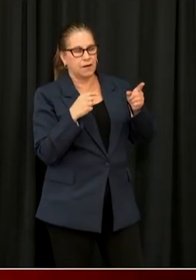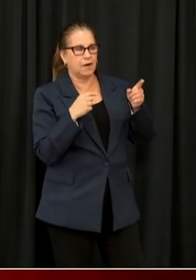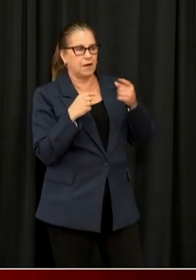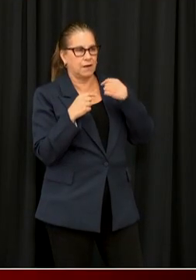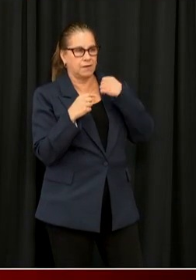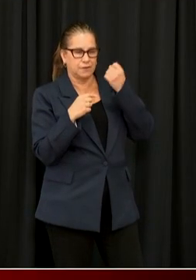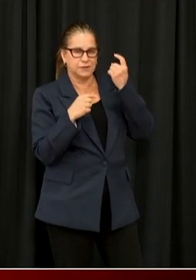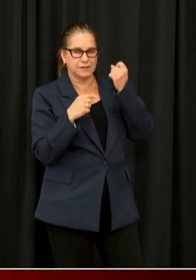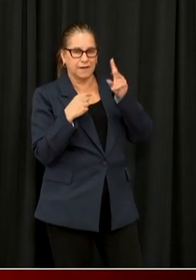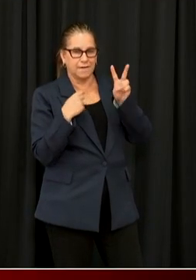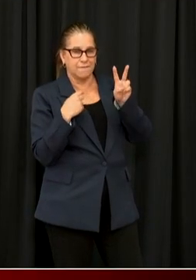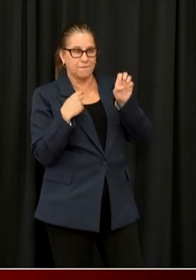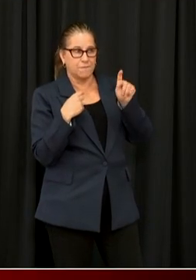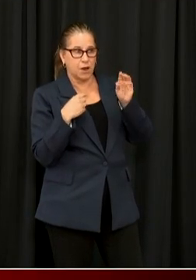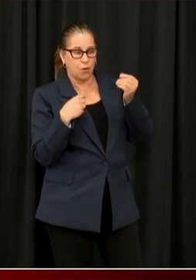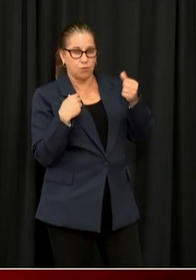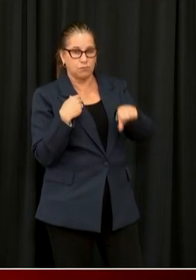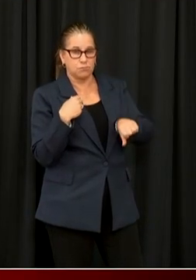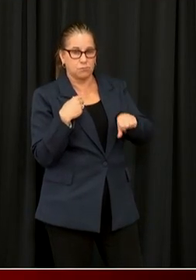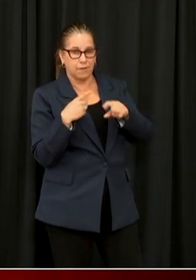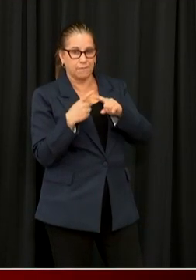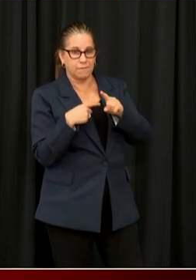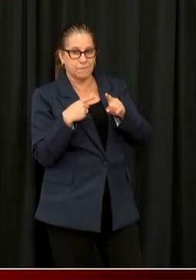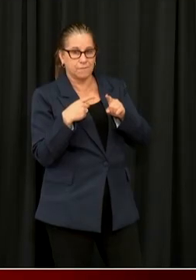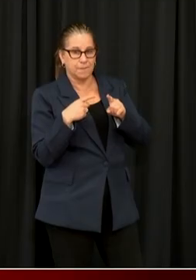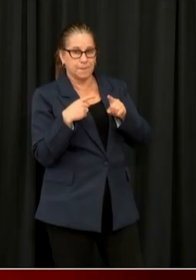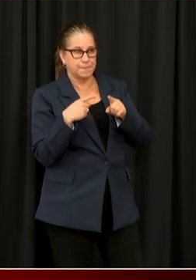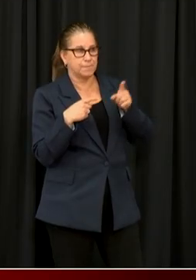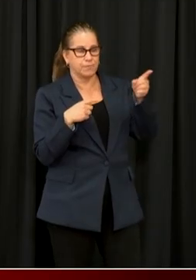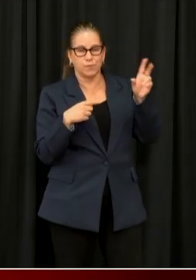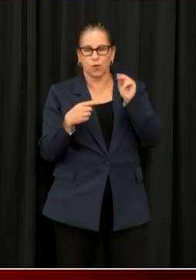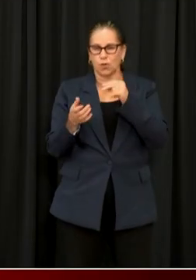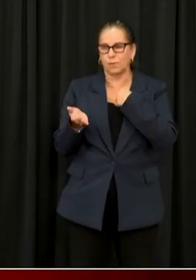I'll sign the emergency. And adding on to her question,